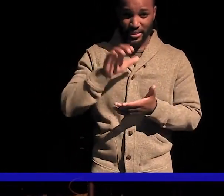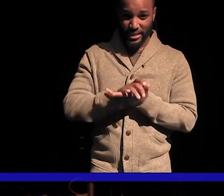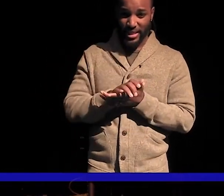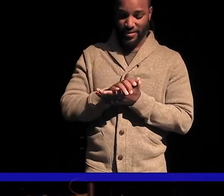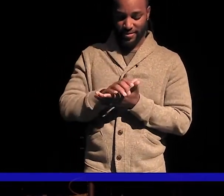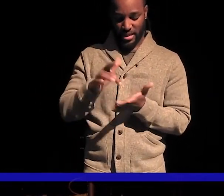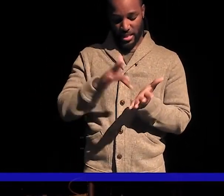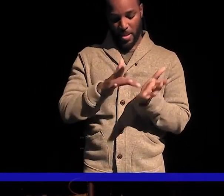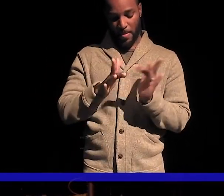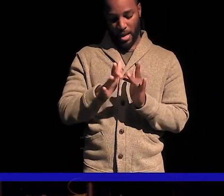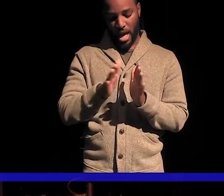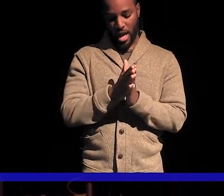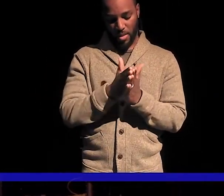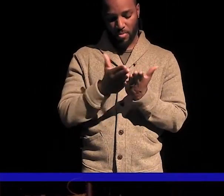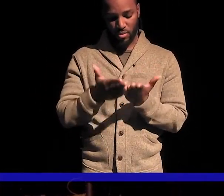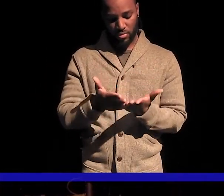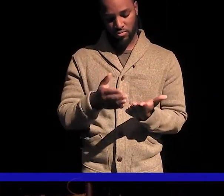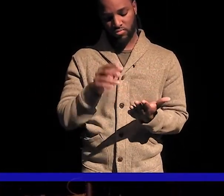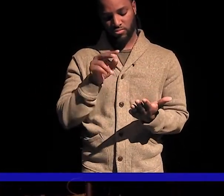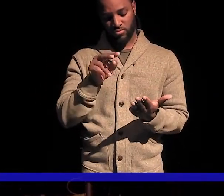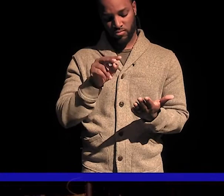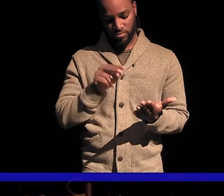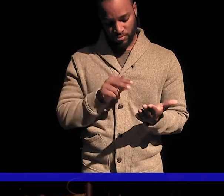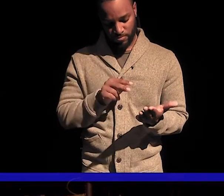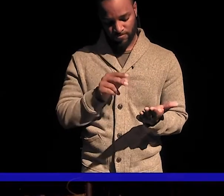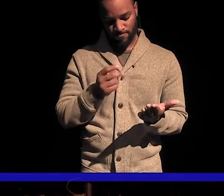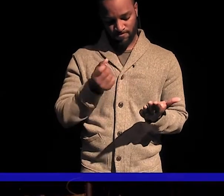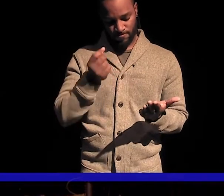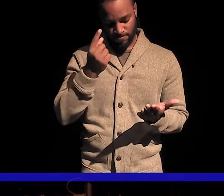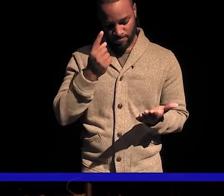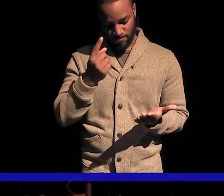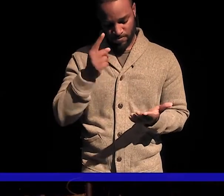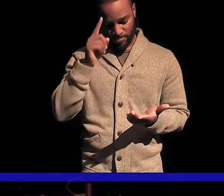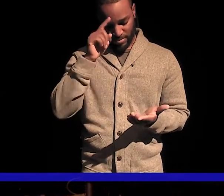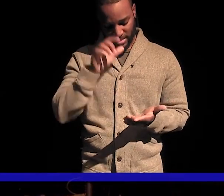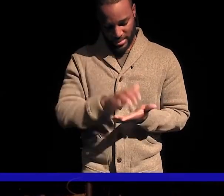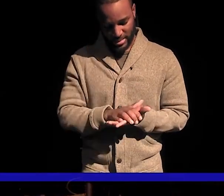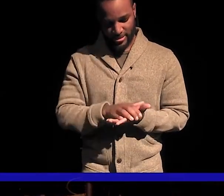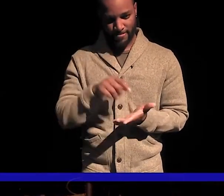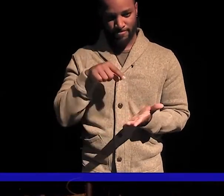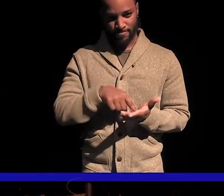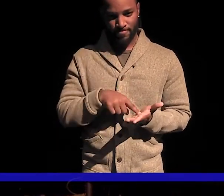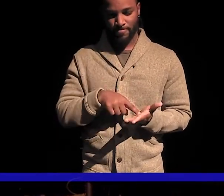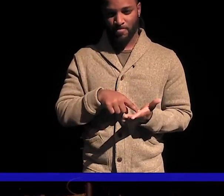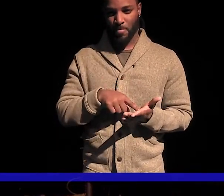the Scriptures and the fullness of this of the Spirit are not mutually